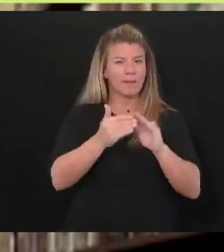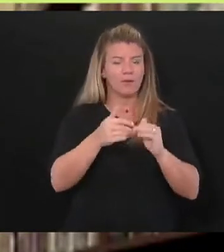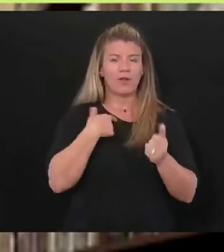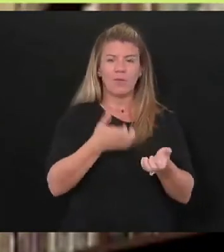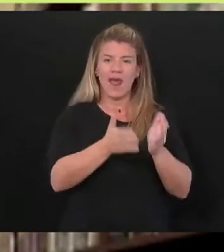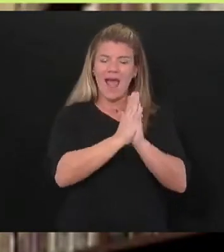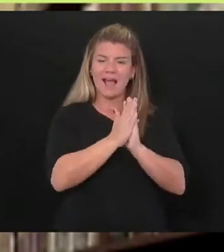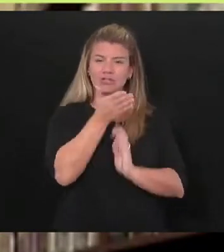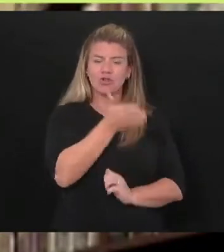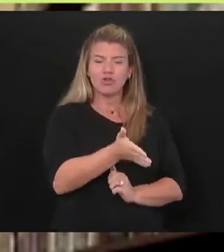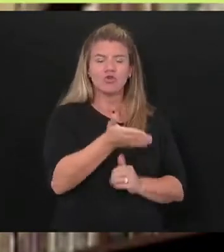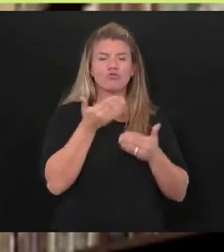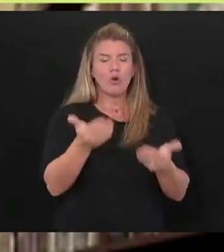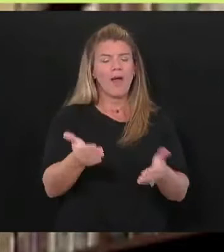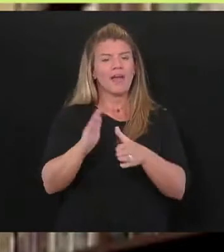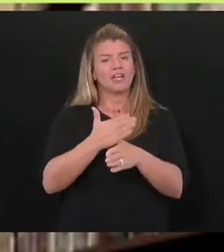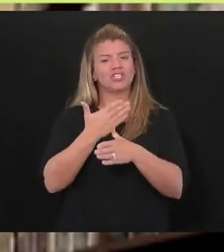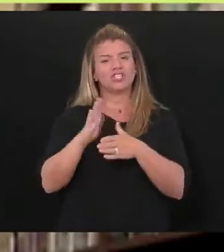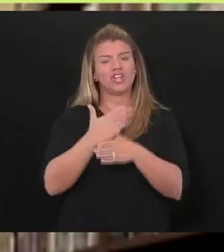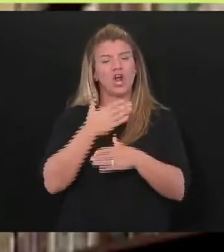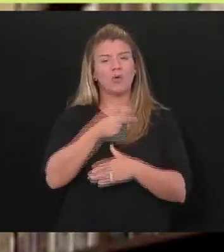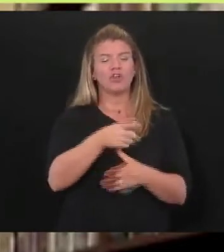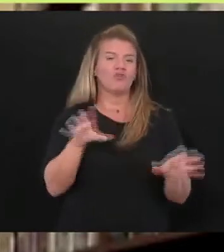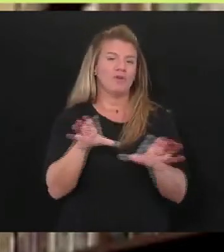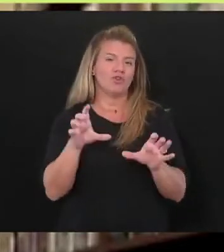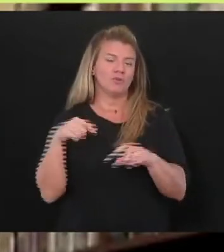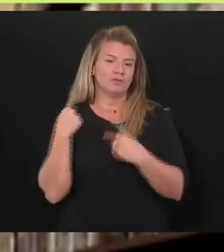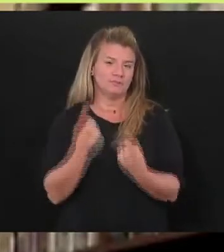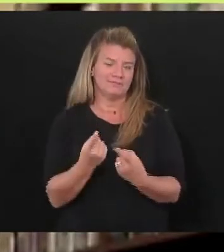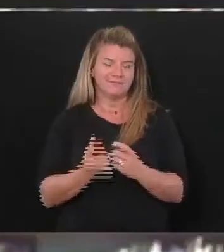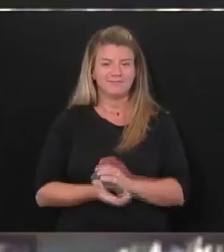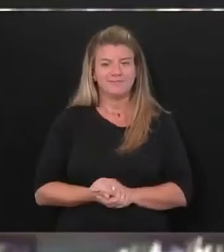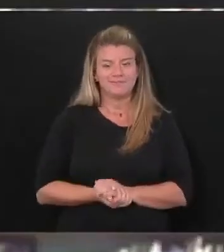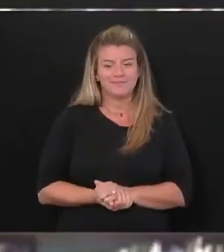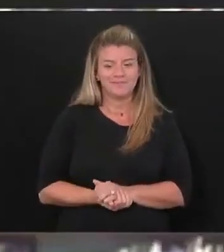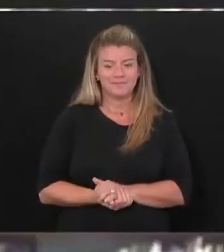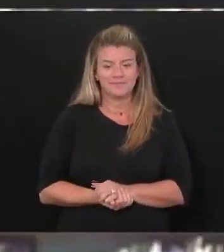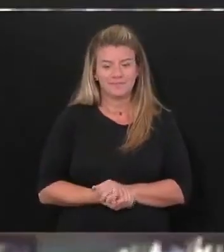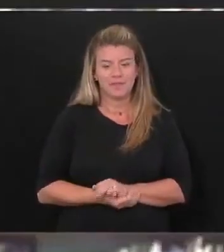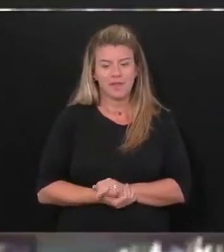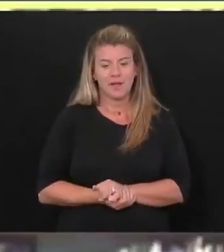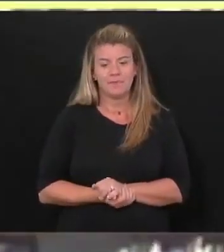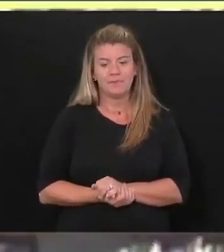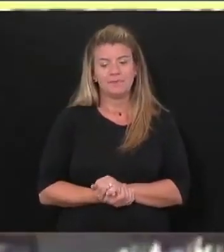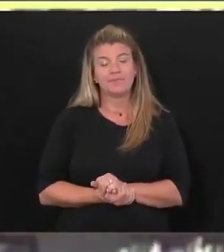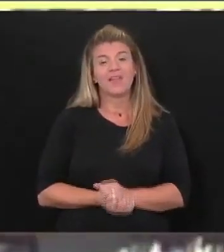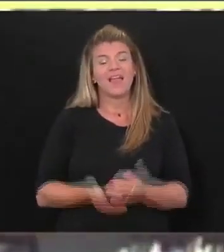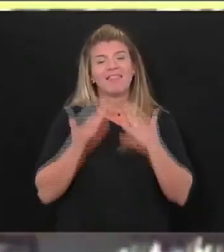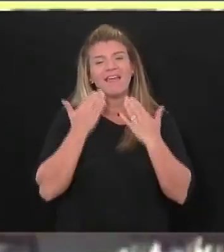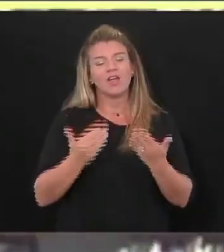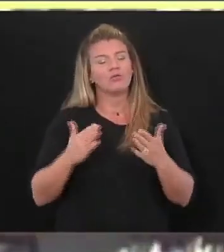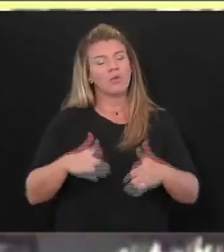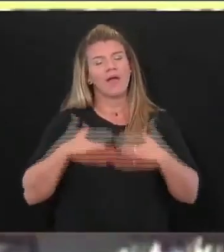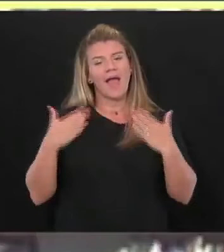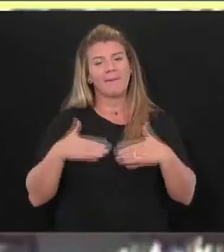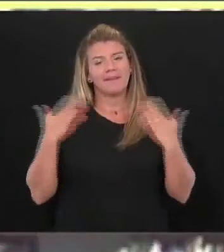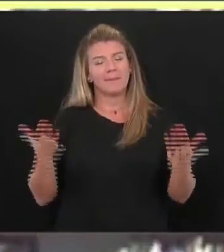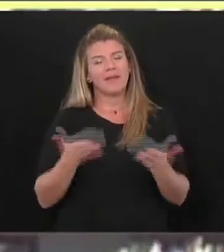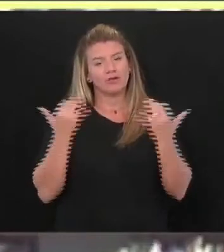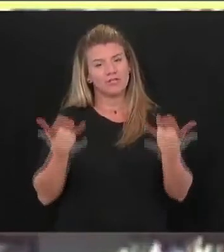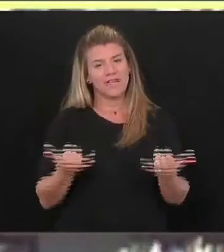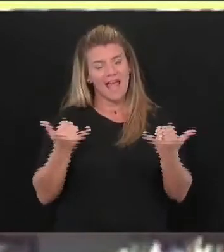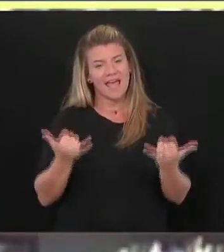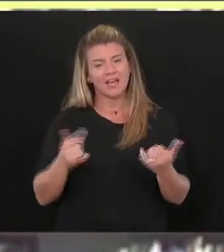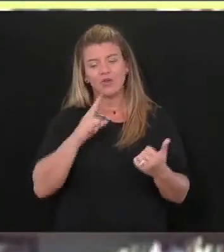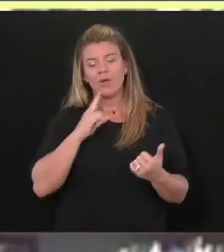Michelle, to go ahead and share a little bit about what's been going on here lately. Thank you. It's a joy to be with you today, and it is